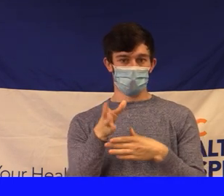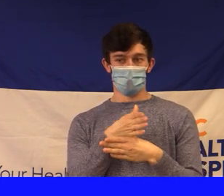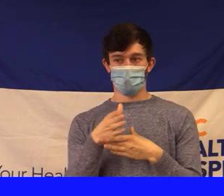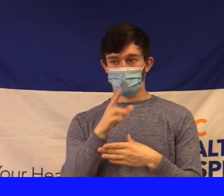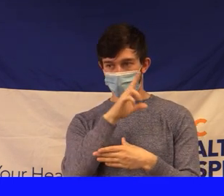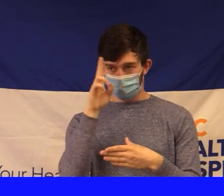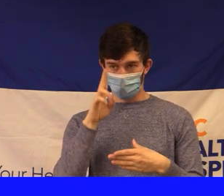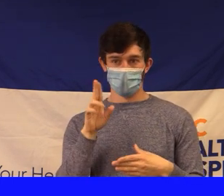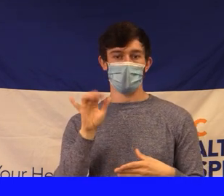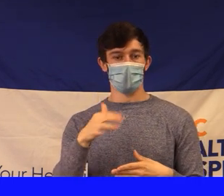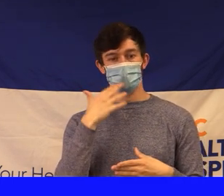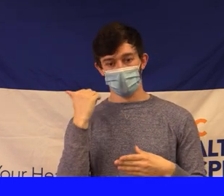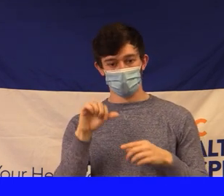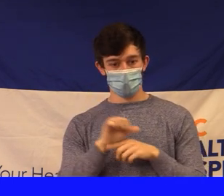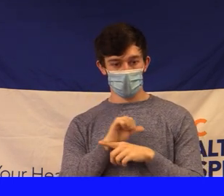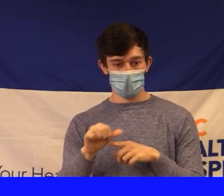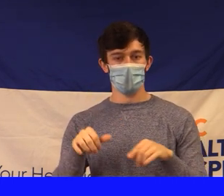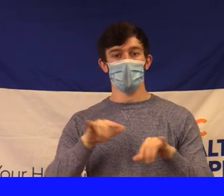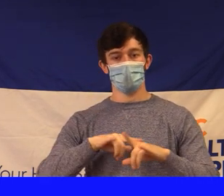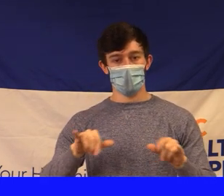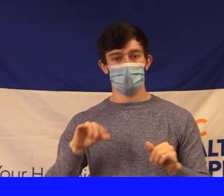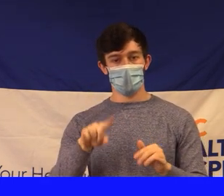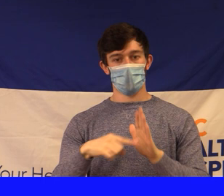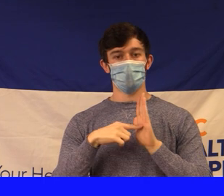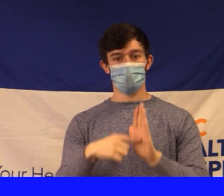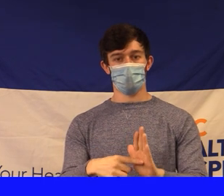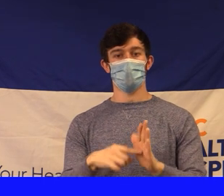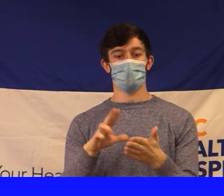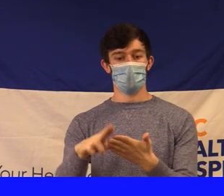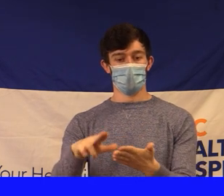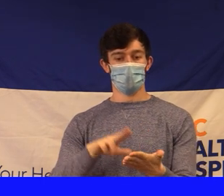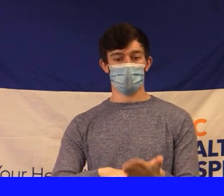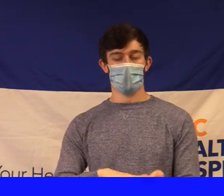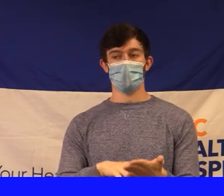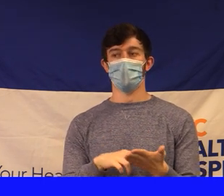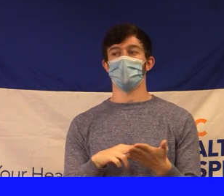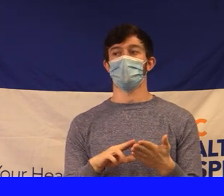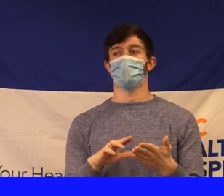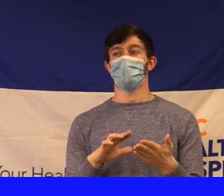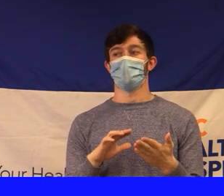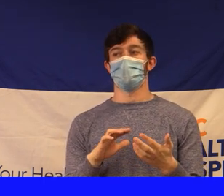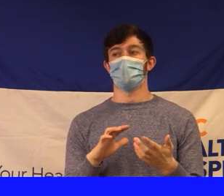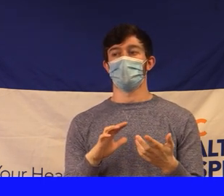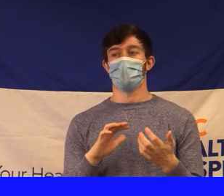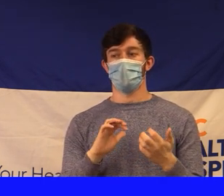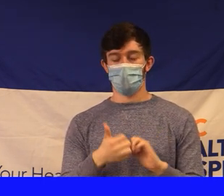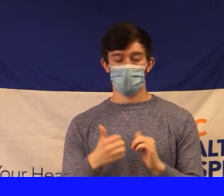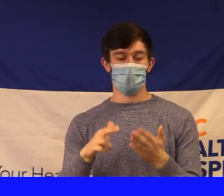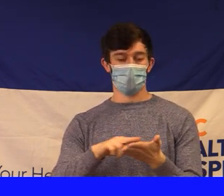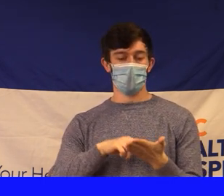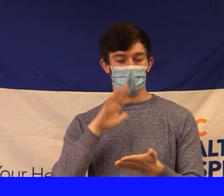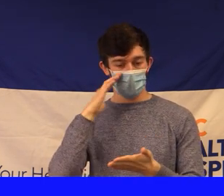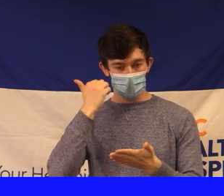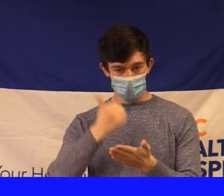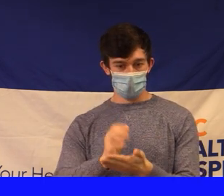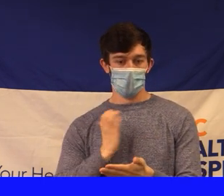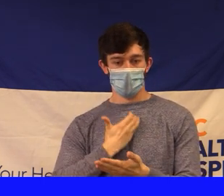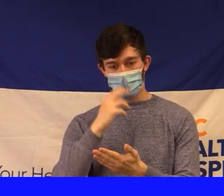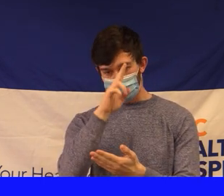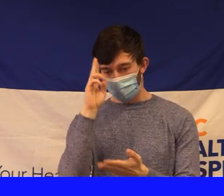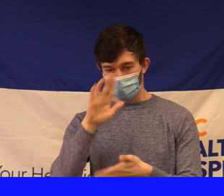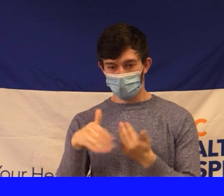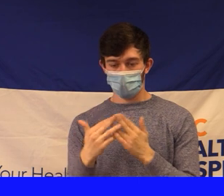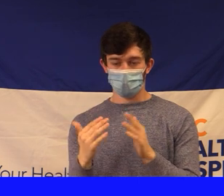is, you know, not only a best practice, but a reflection of how the contract has helped to bring our facilities together, have